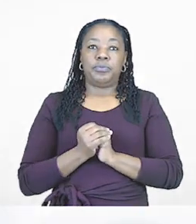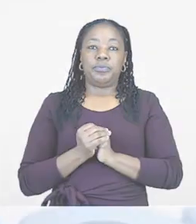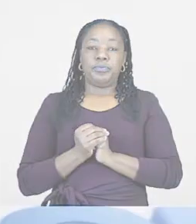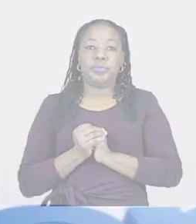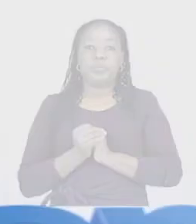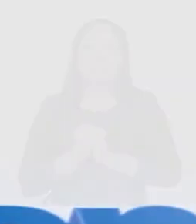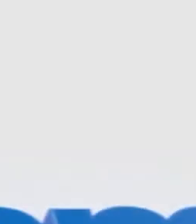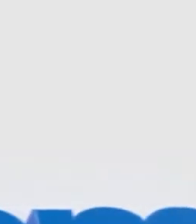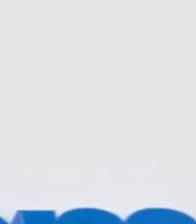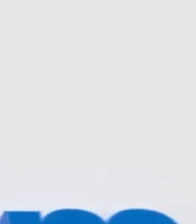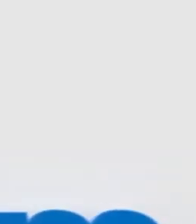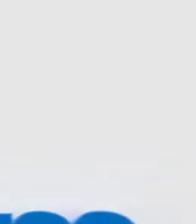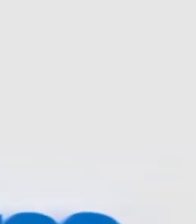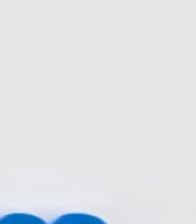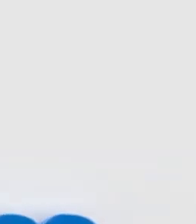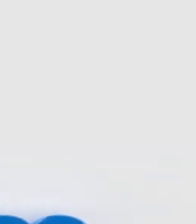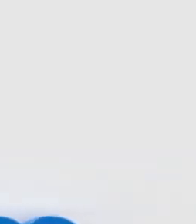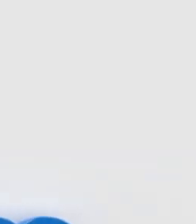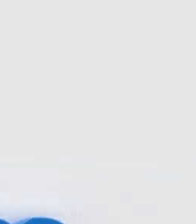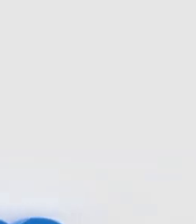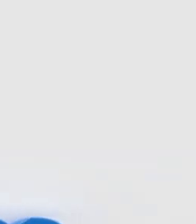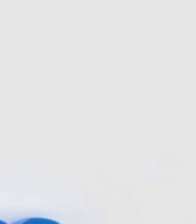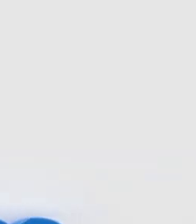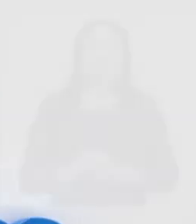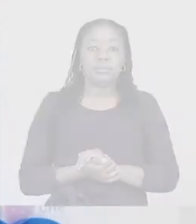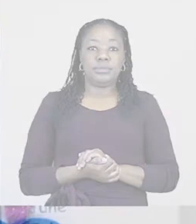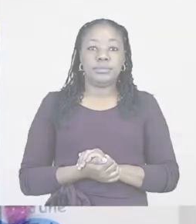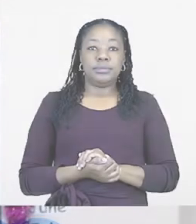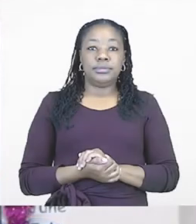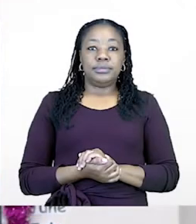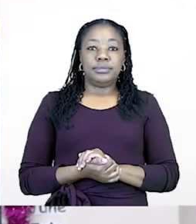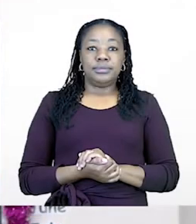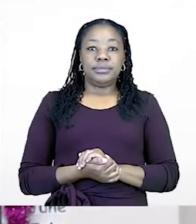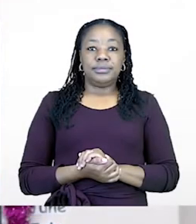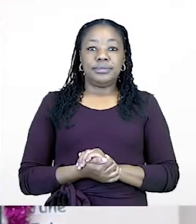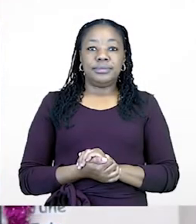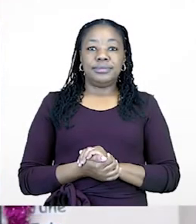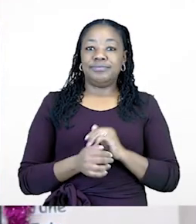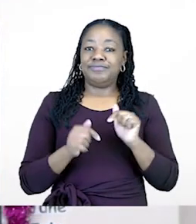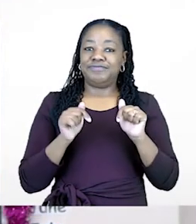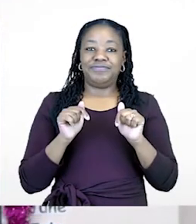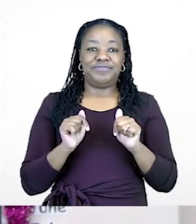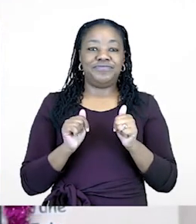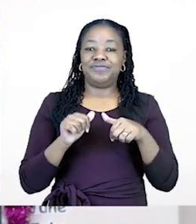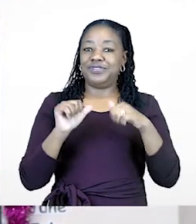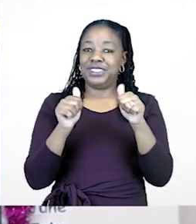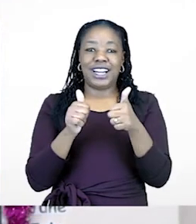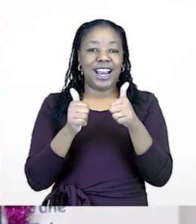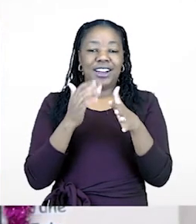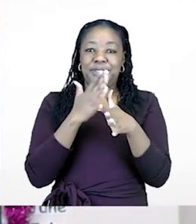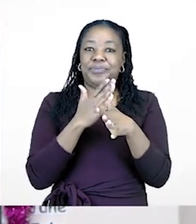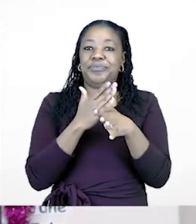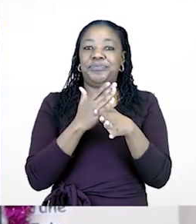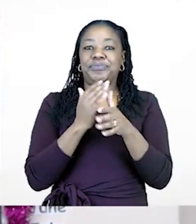The this has been a wonderful lesson, my children. I